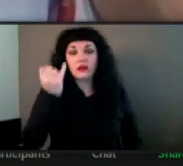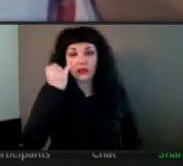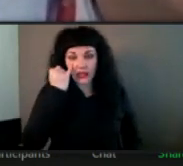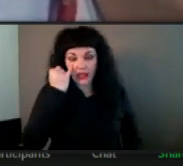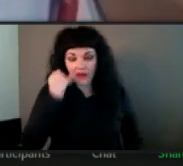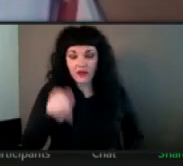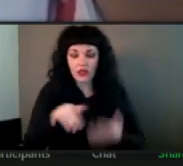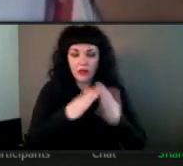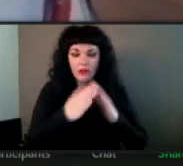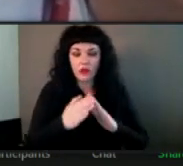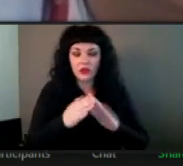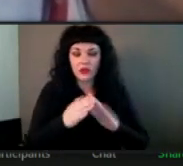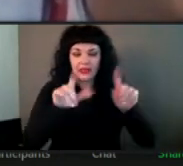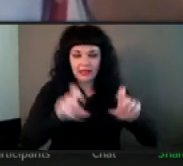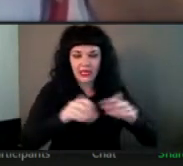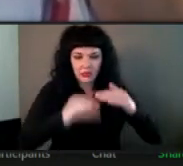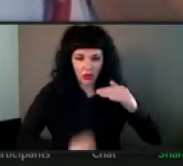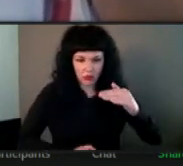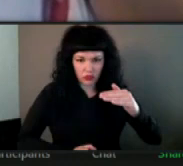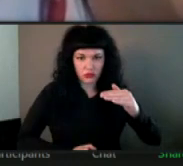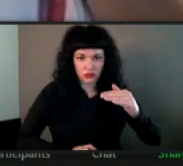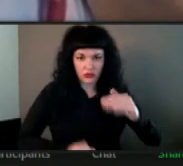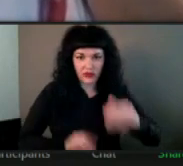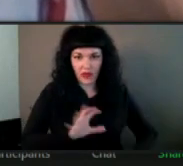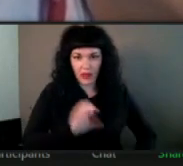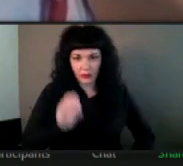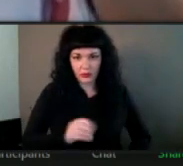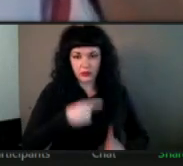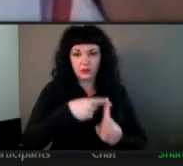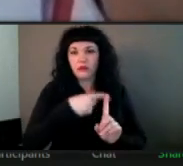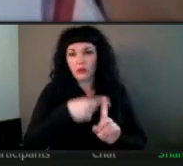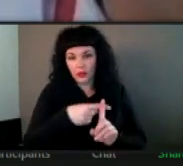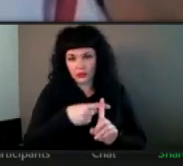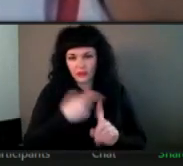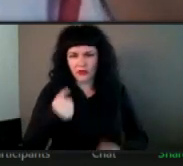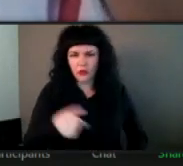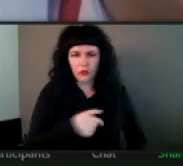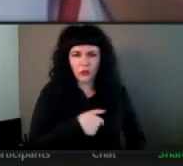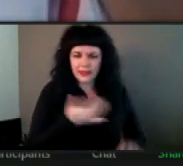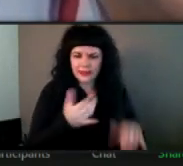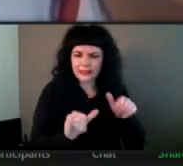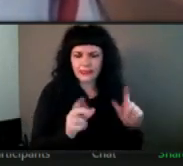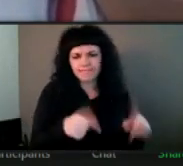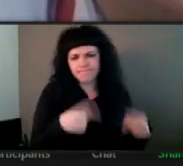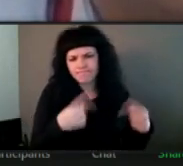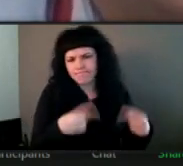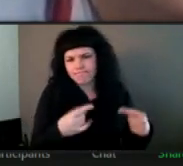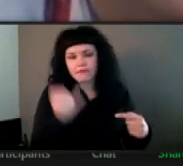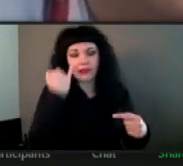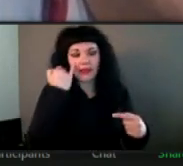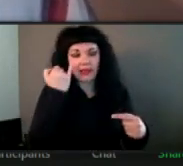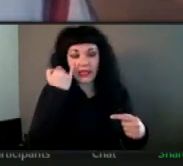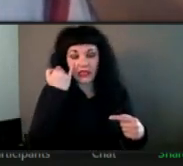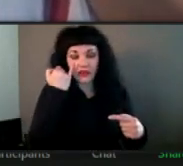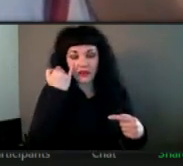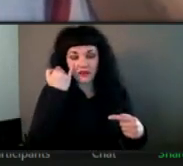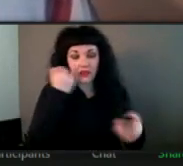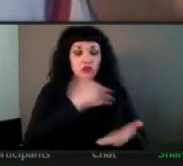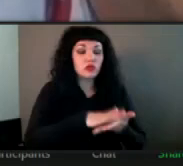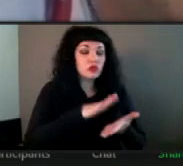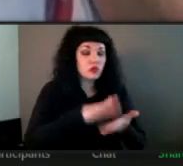recommendations about if the school chooses to offer face-to-face, that the class sizes be reduced at